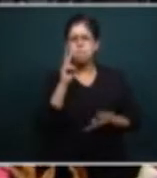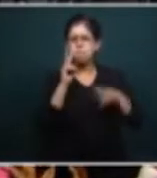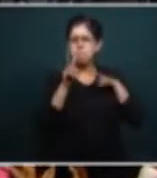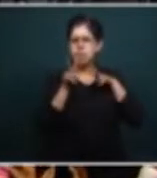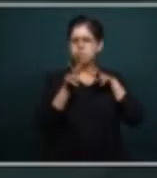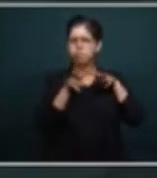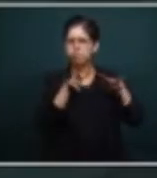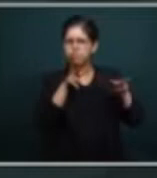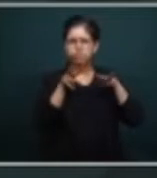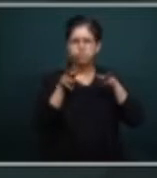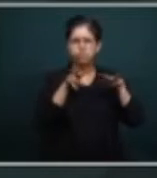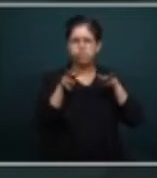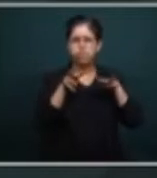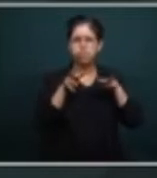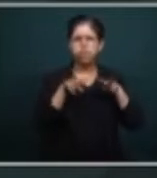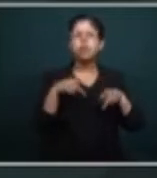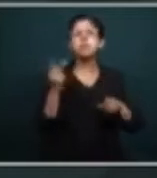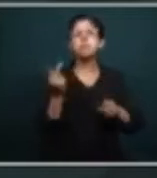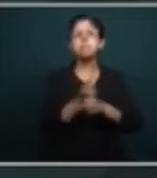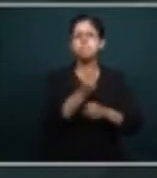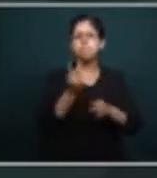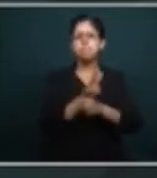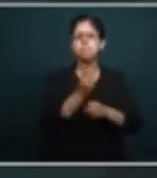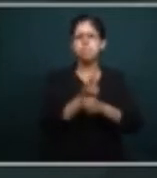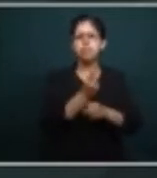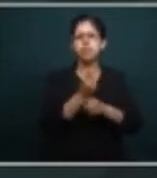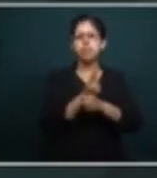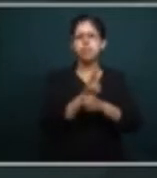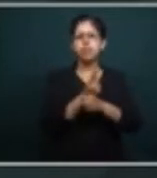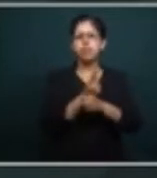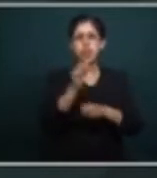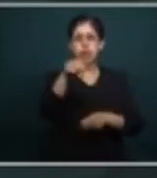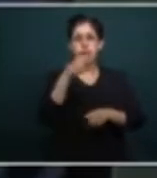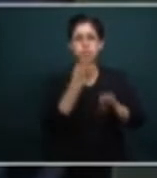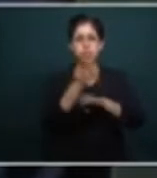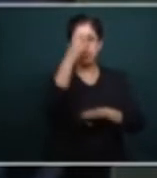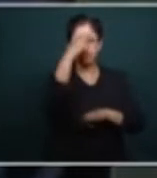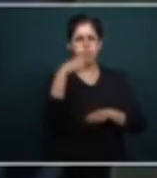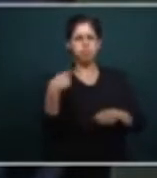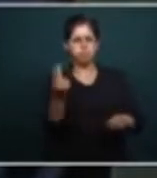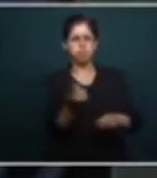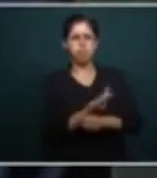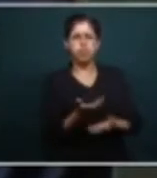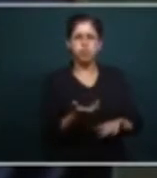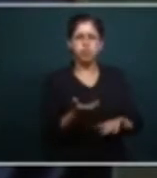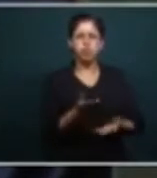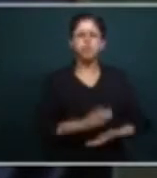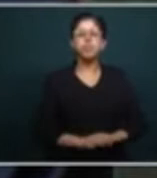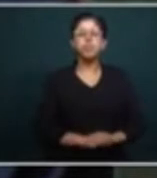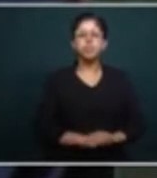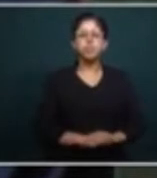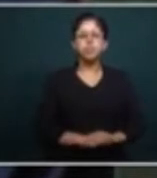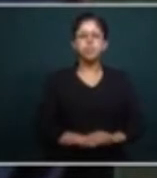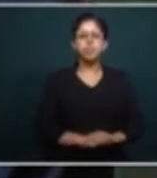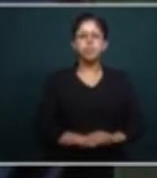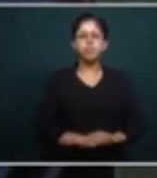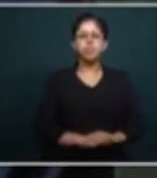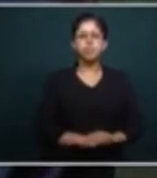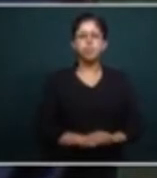in order to take into account the evaluation about what's happening with the state,